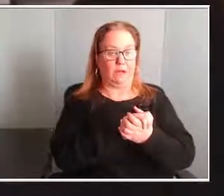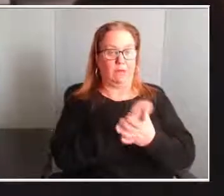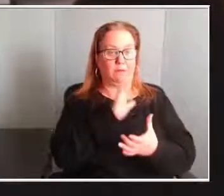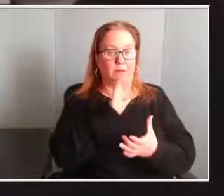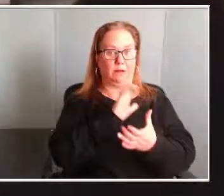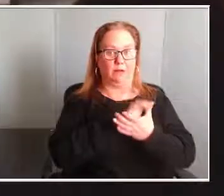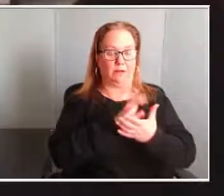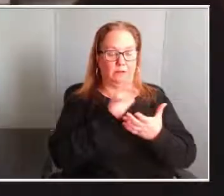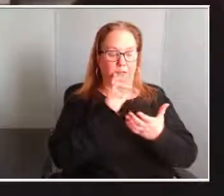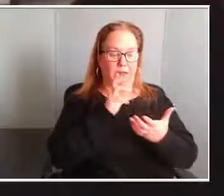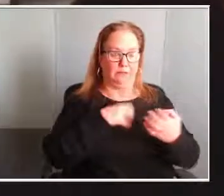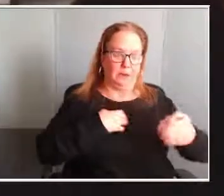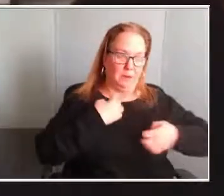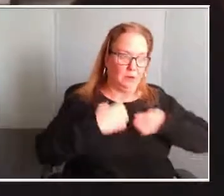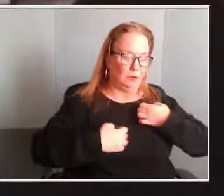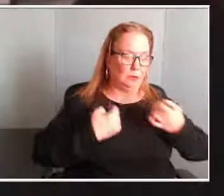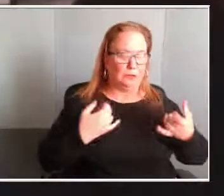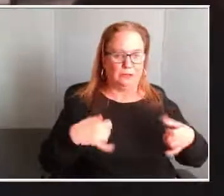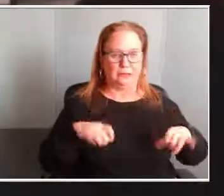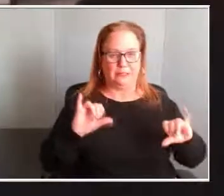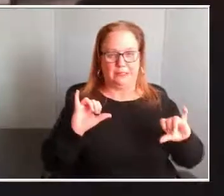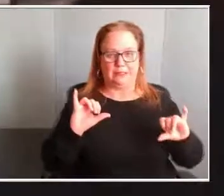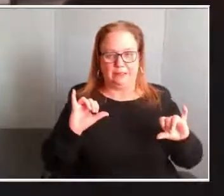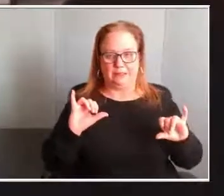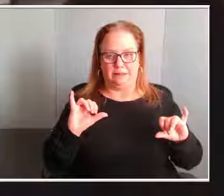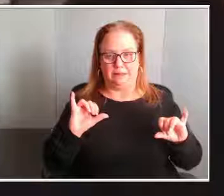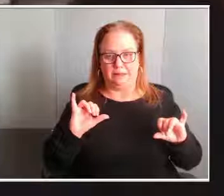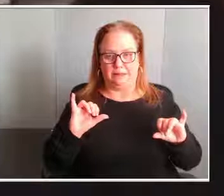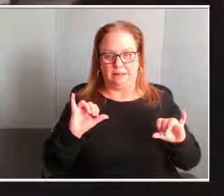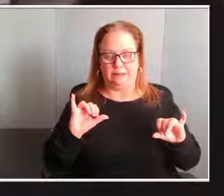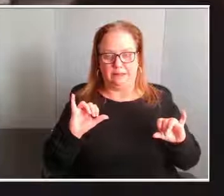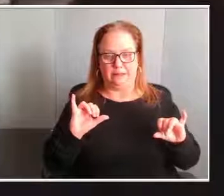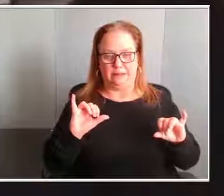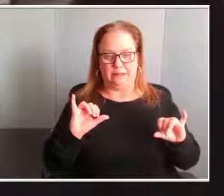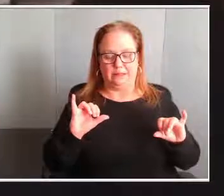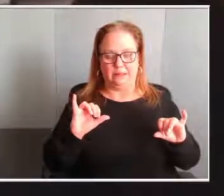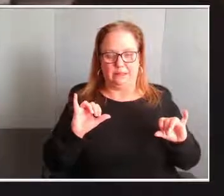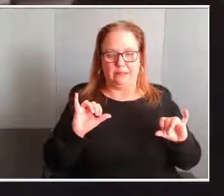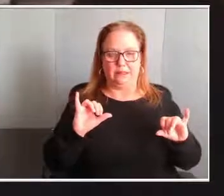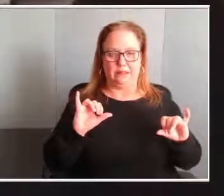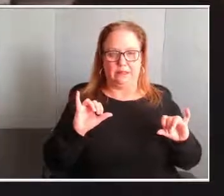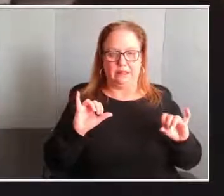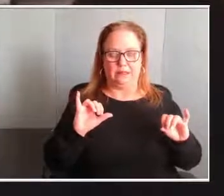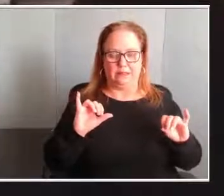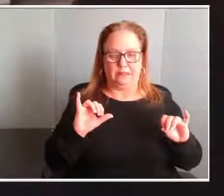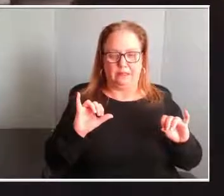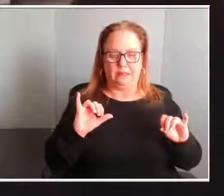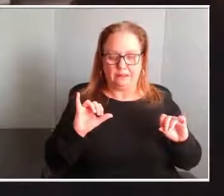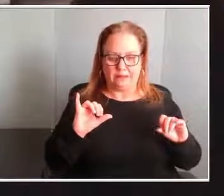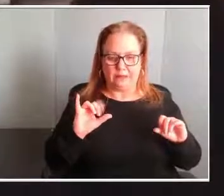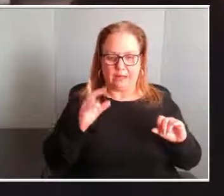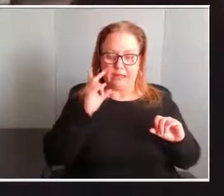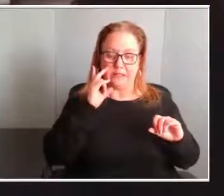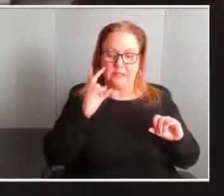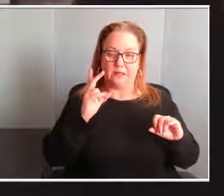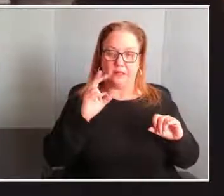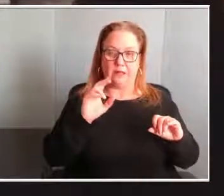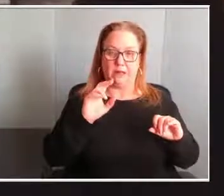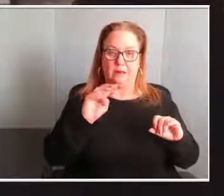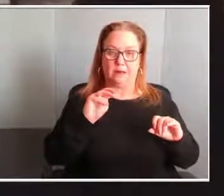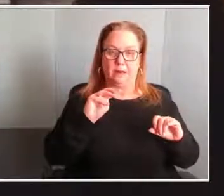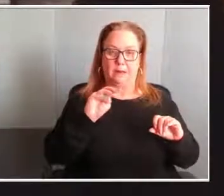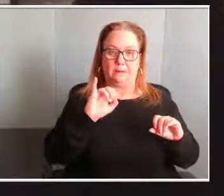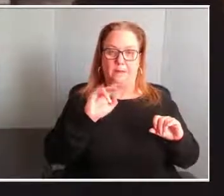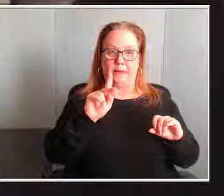still a mess, kind of emotionally. So then I looked and saw Michaela was